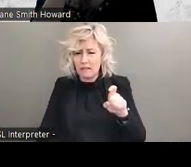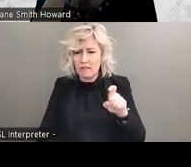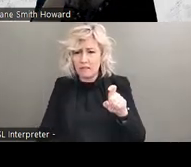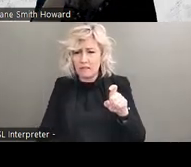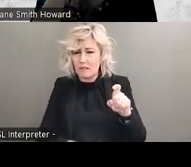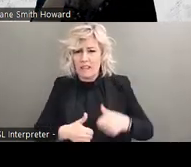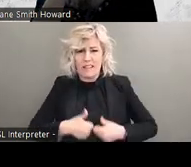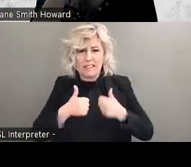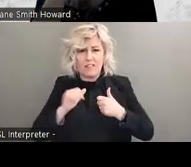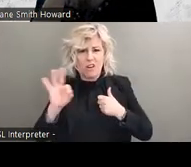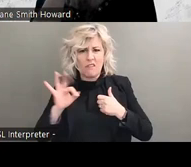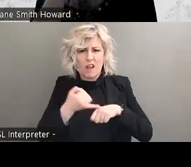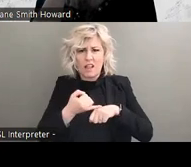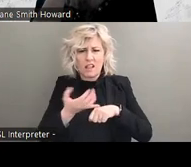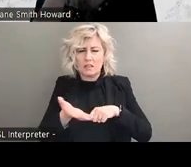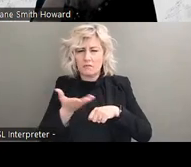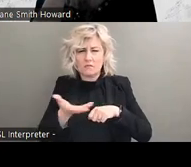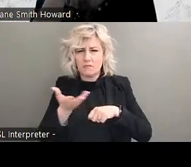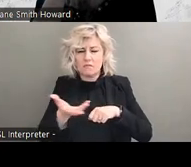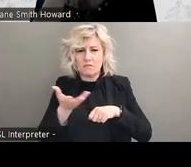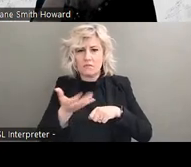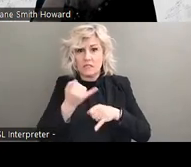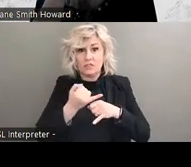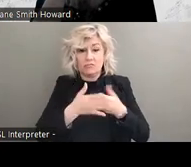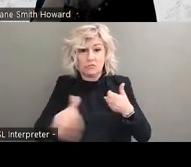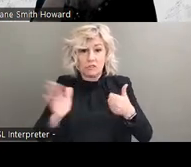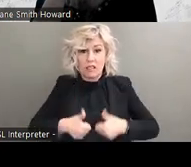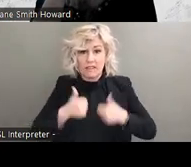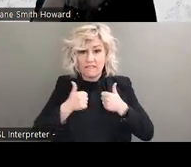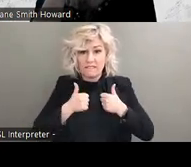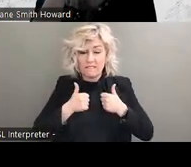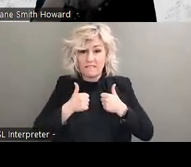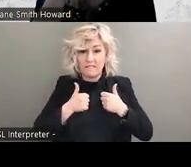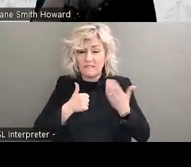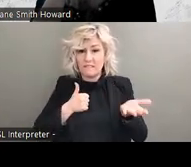live off, are in institutions the rest of their life off island?